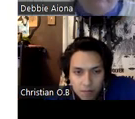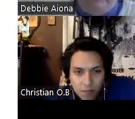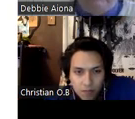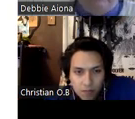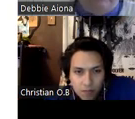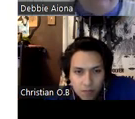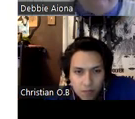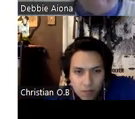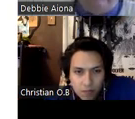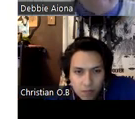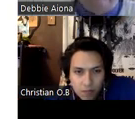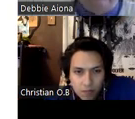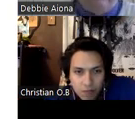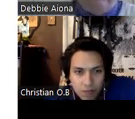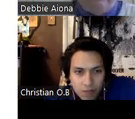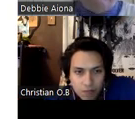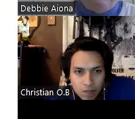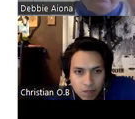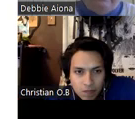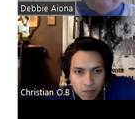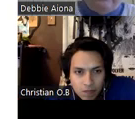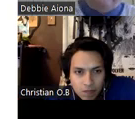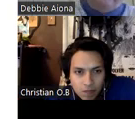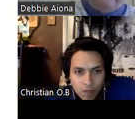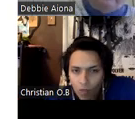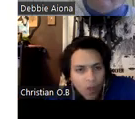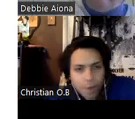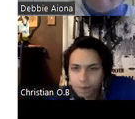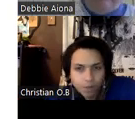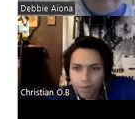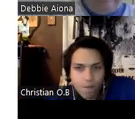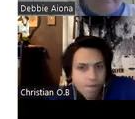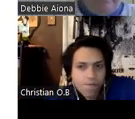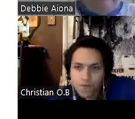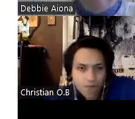questions, comments, or suggestions on this particular section I just read?